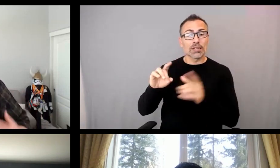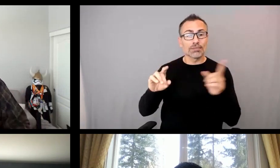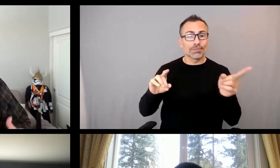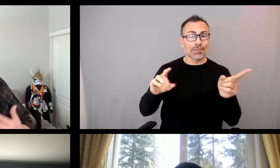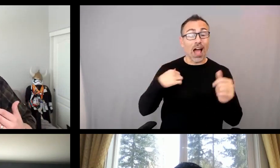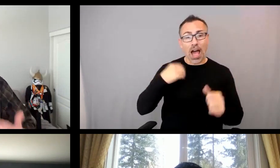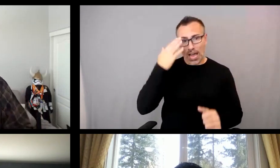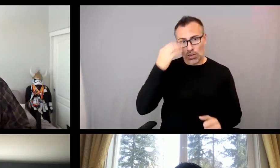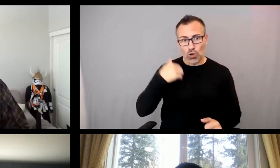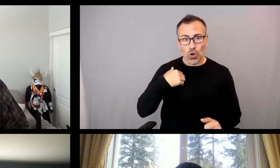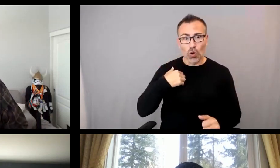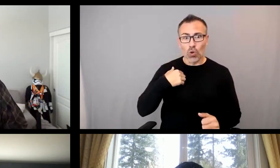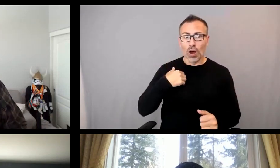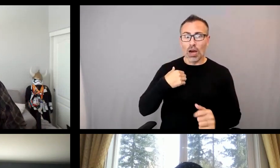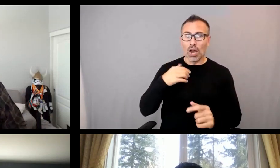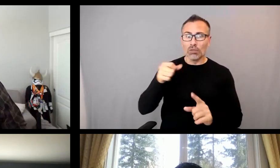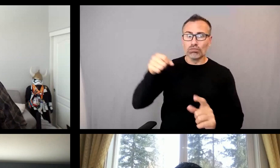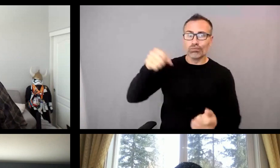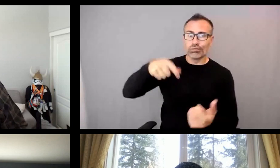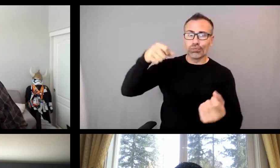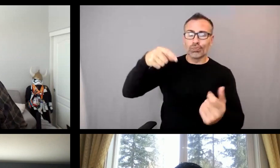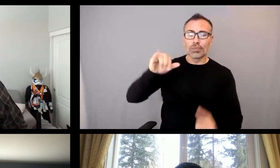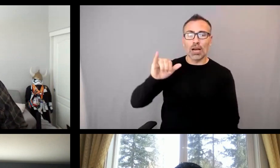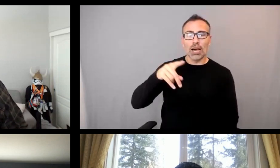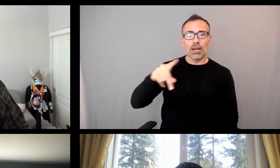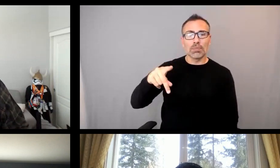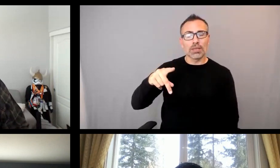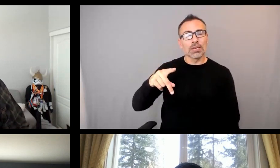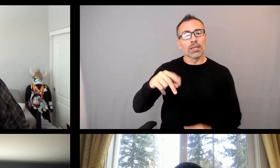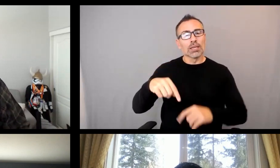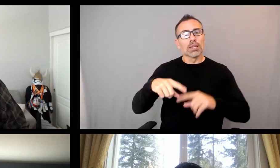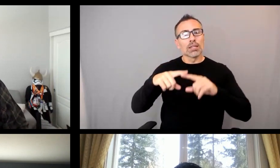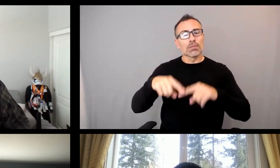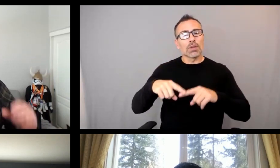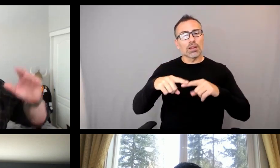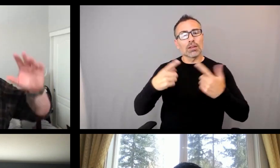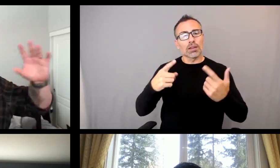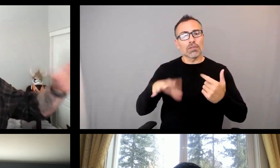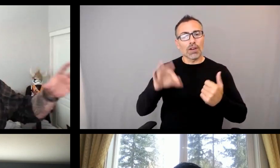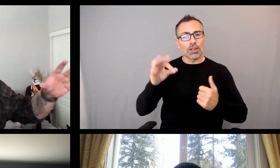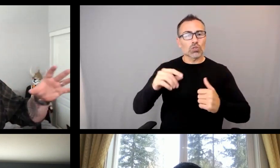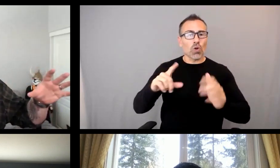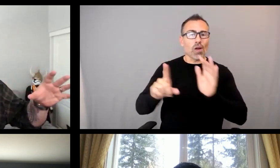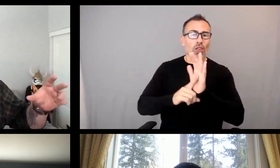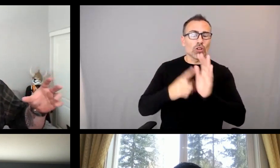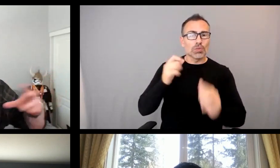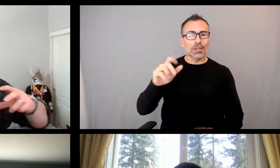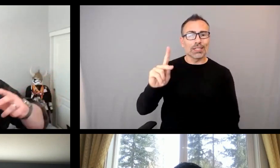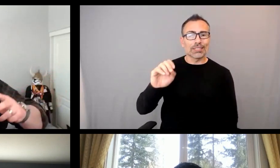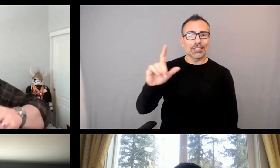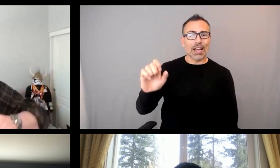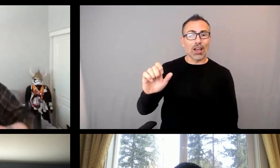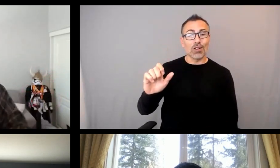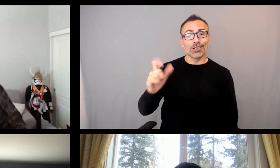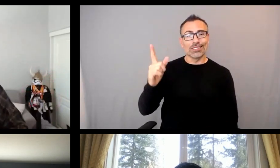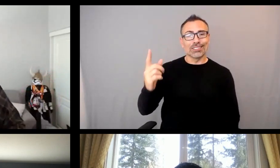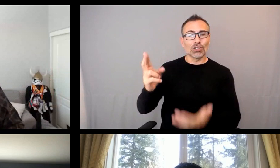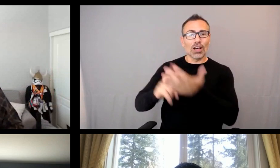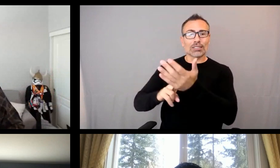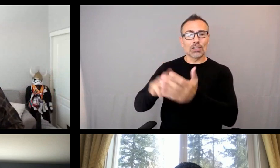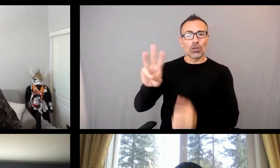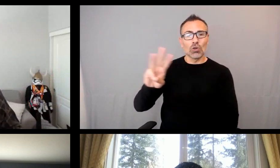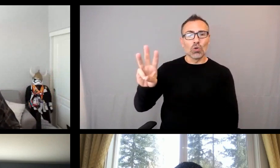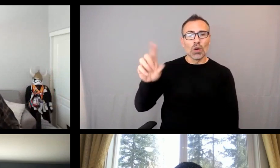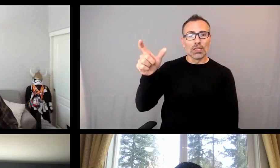like IP-based findings or alerts just because Kyle's logged in on the West Coast and all of a sudden pops up on the East Coast because of